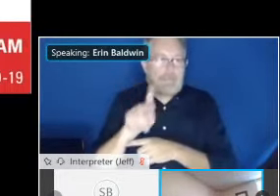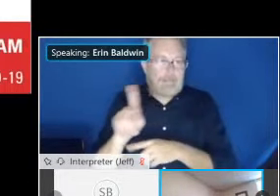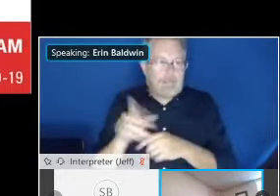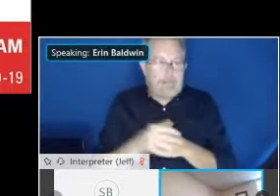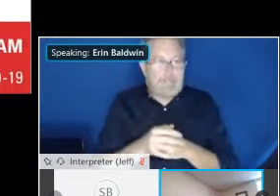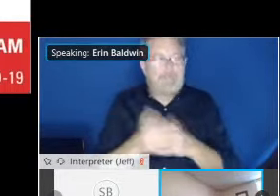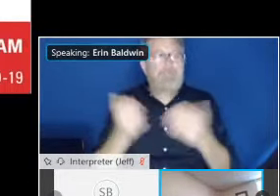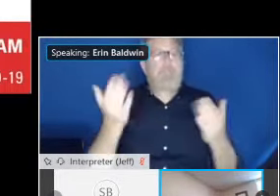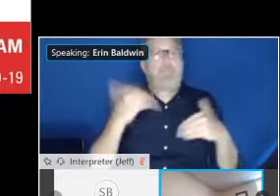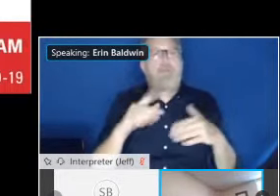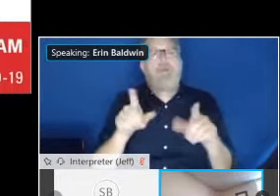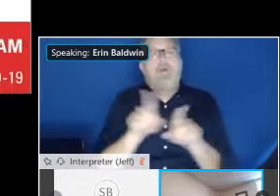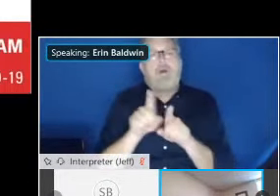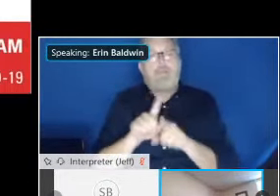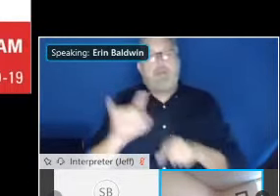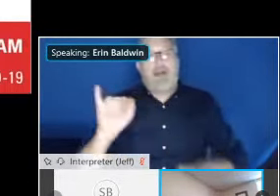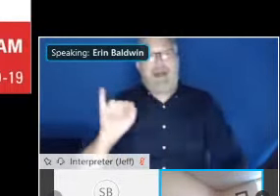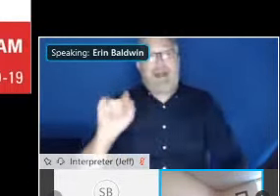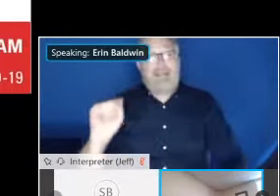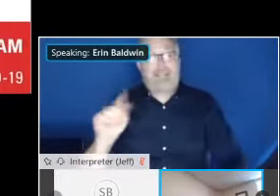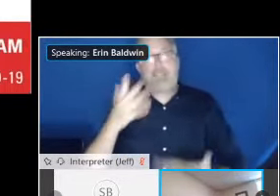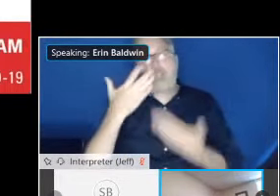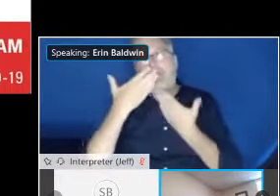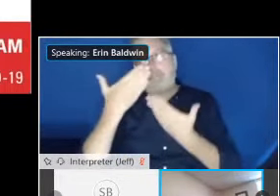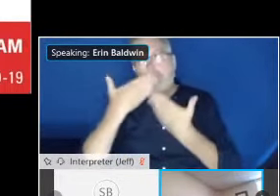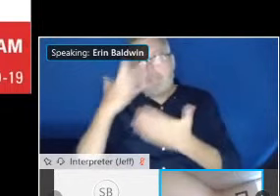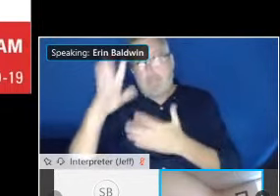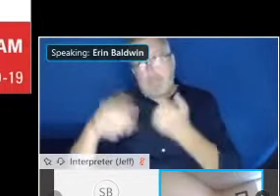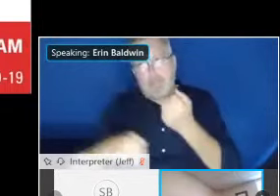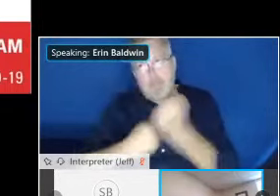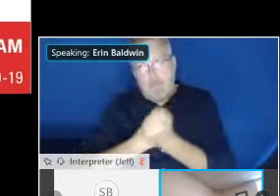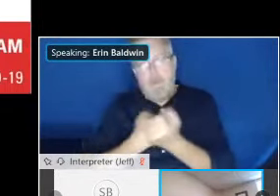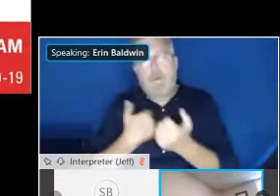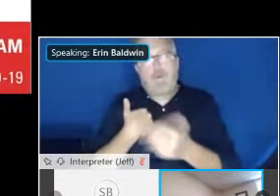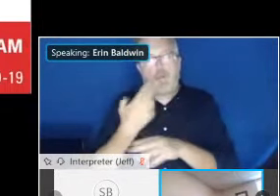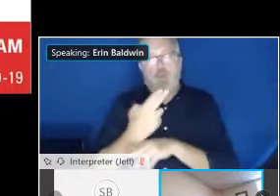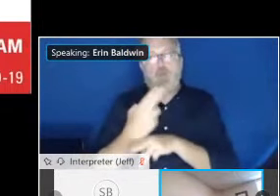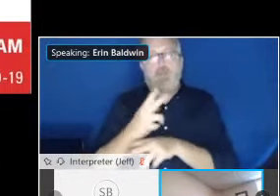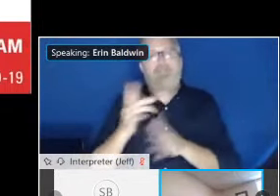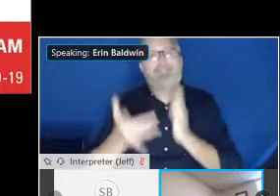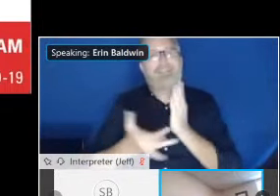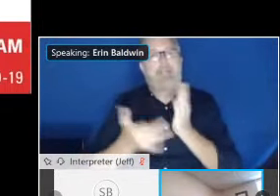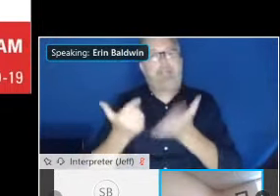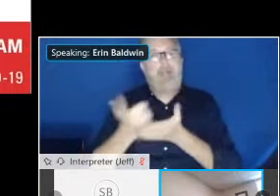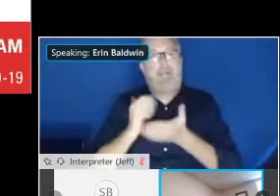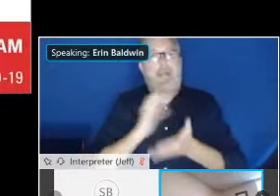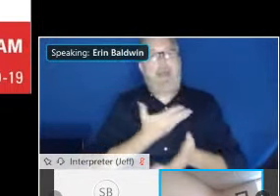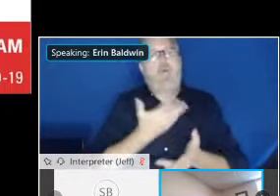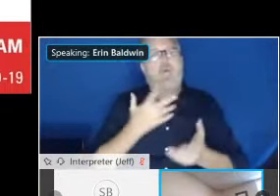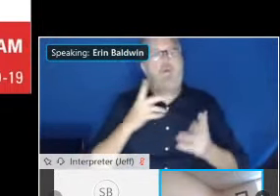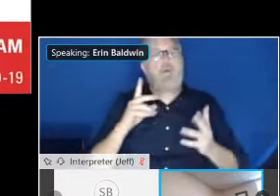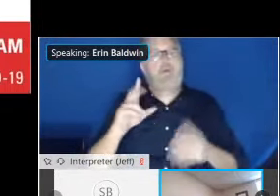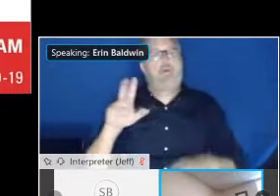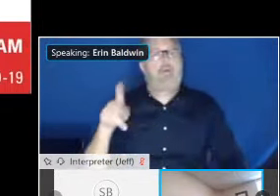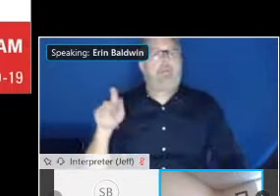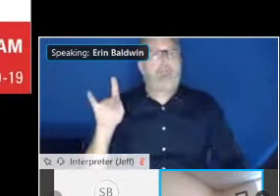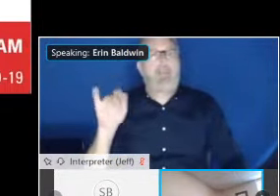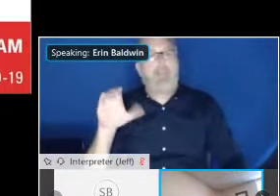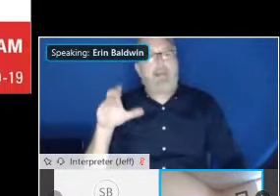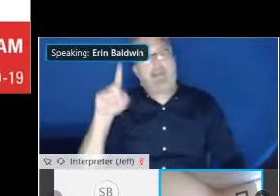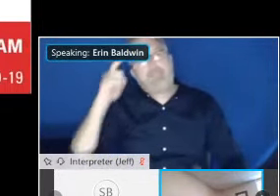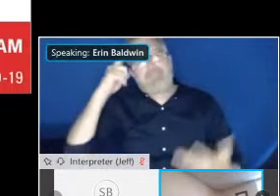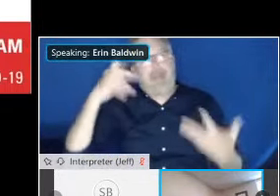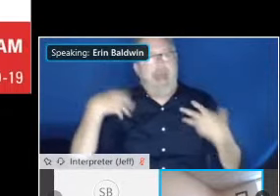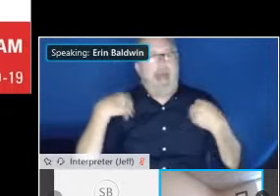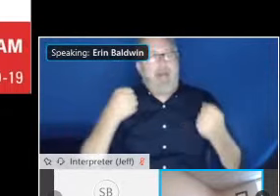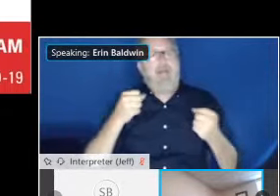information technology, appreciate their support to see how we can use technology to make our public health work as efficient and